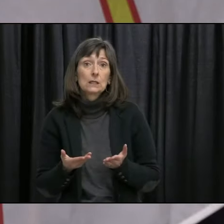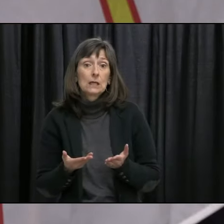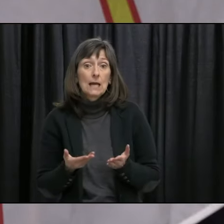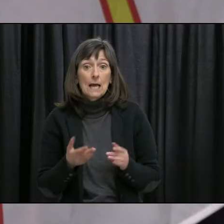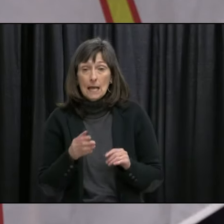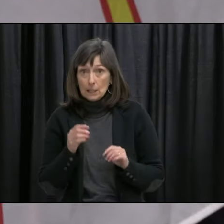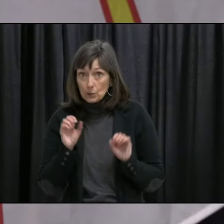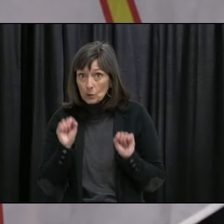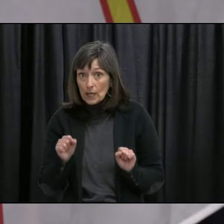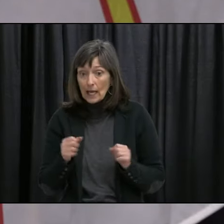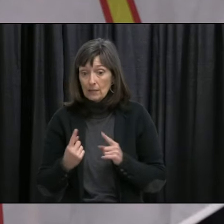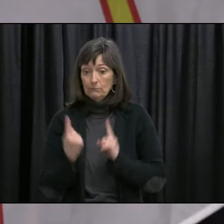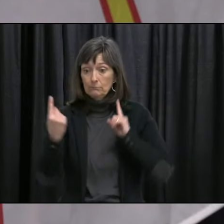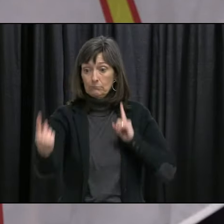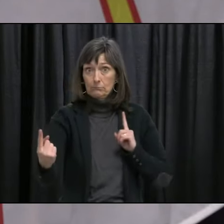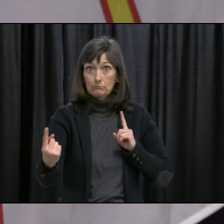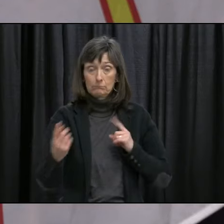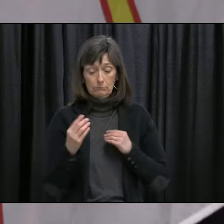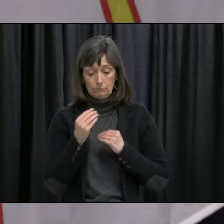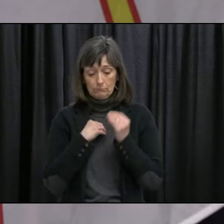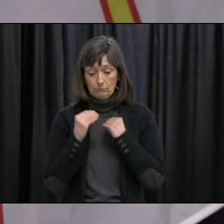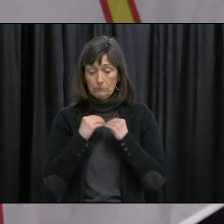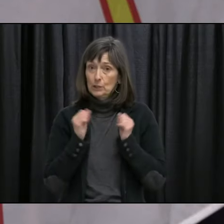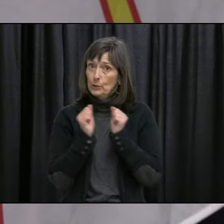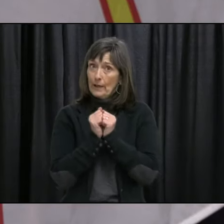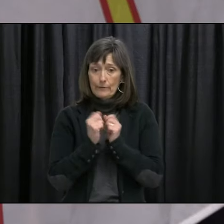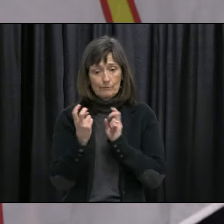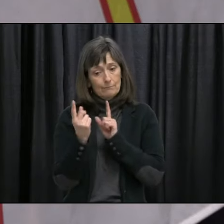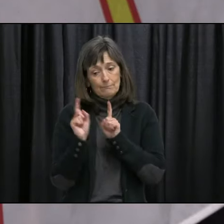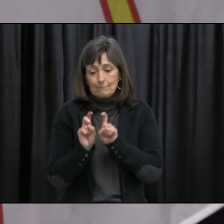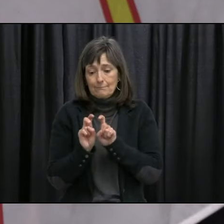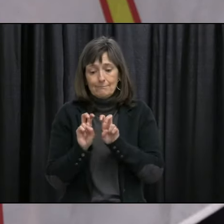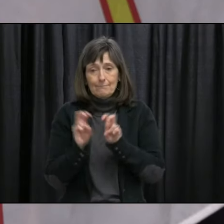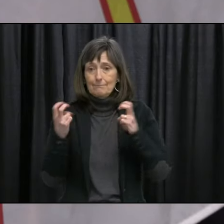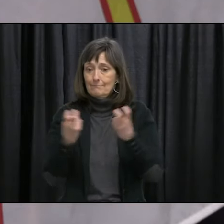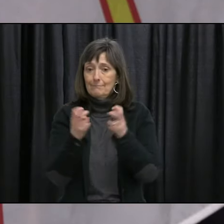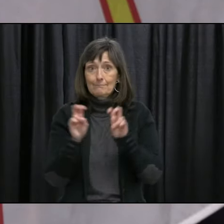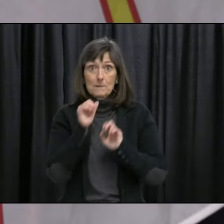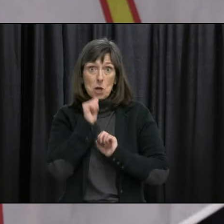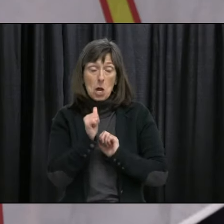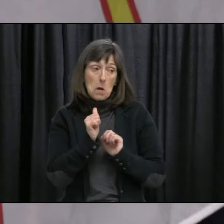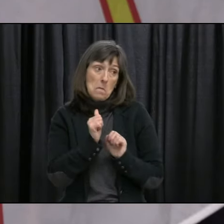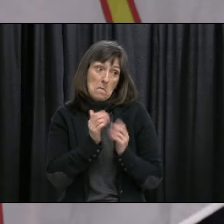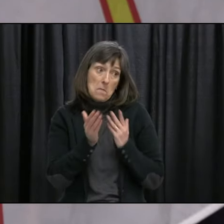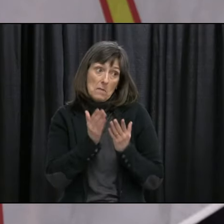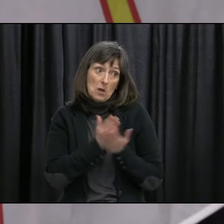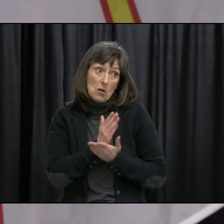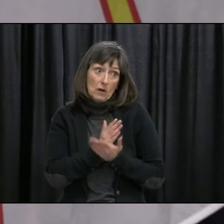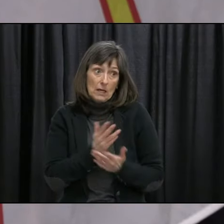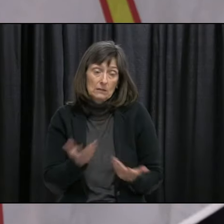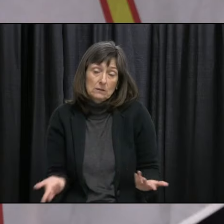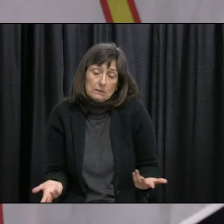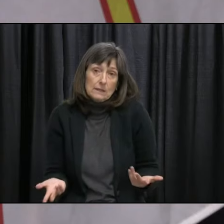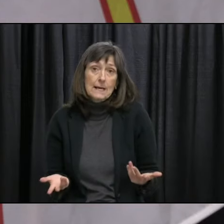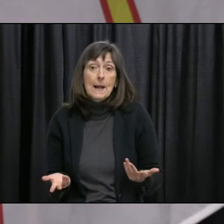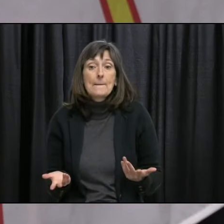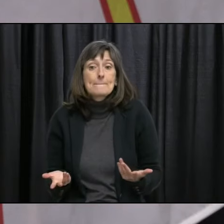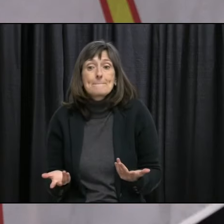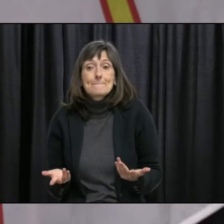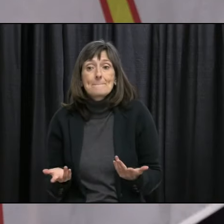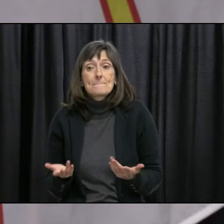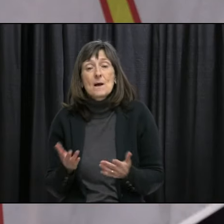you're able to physically distance and not eat together and that sort of thing, then that may be okay as well.